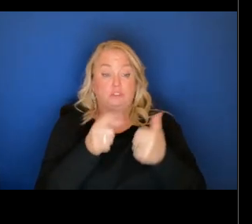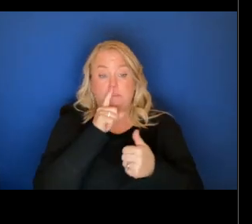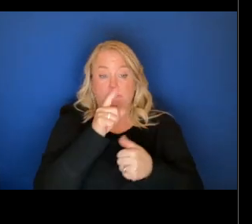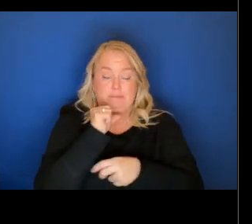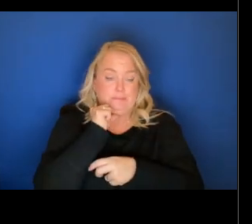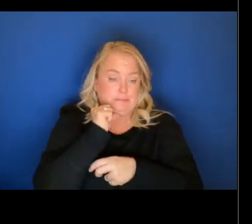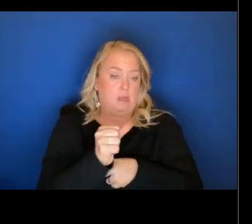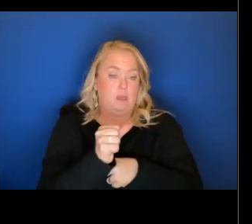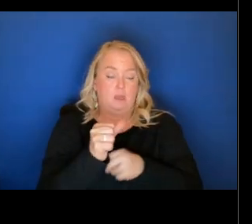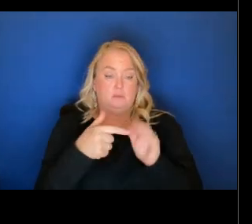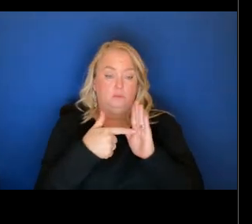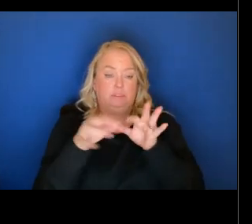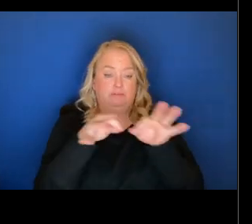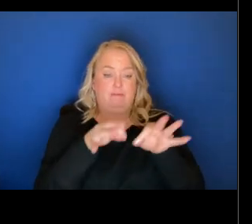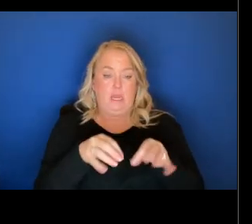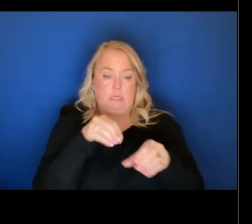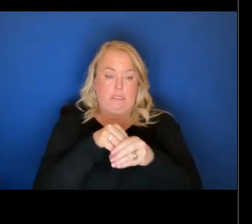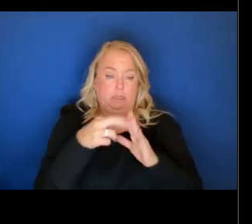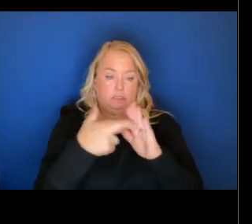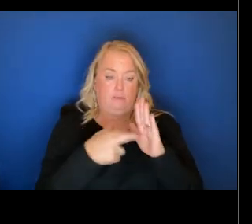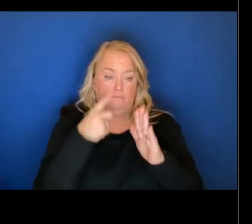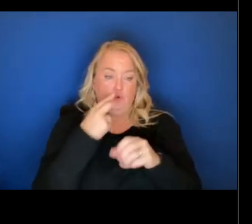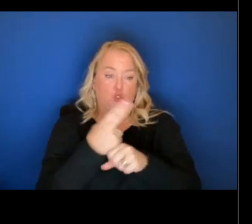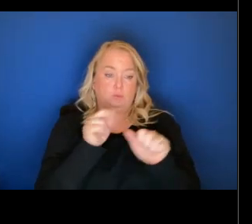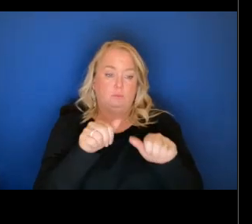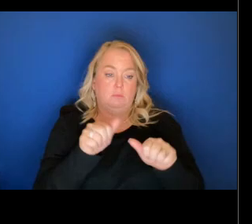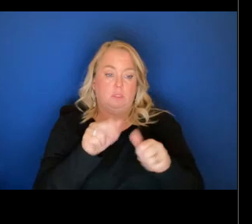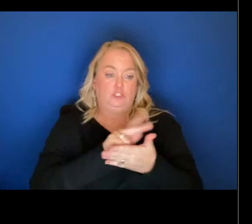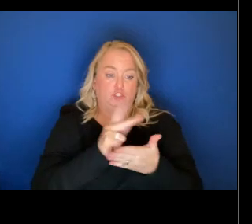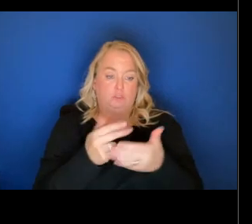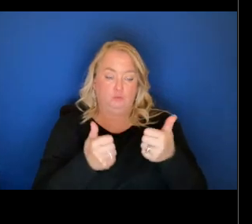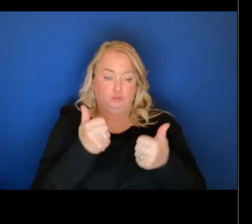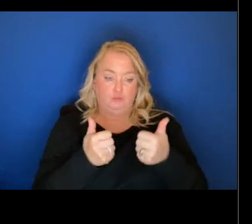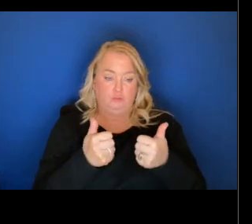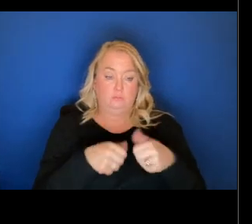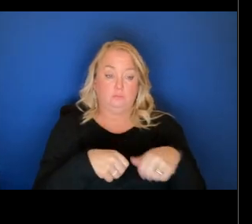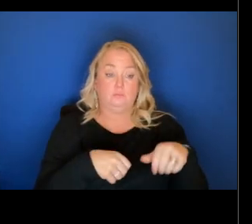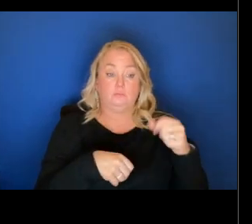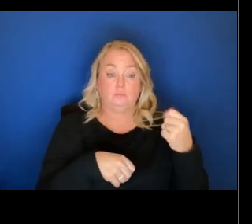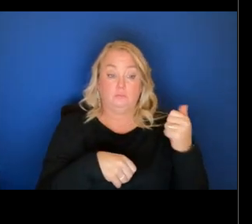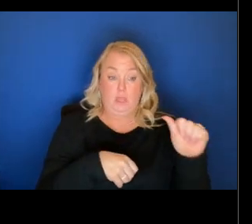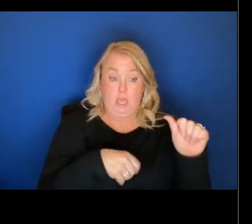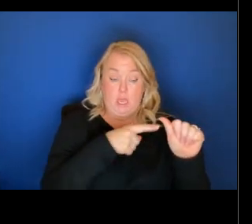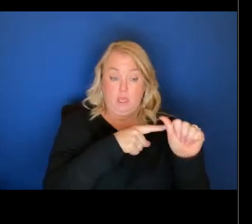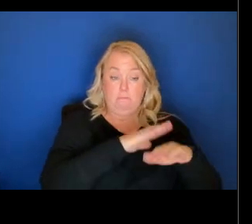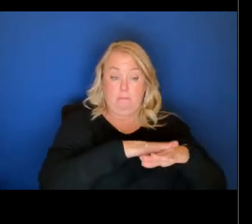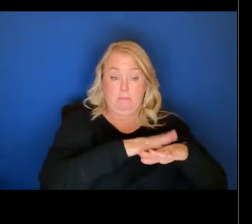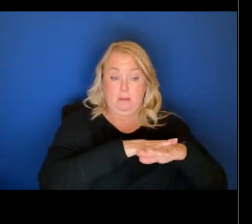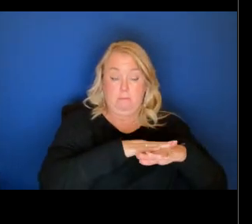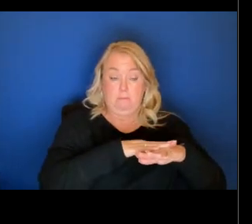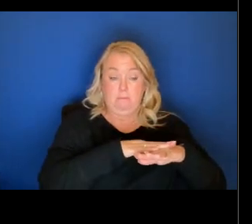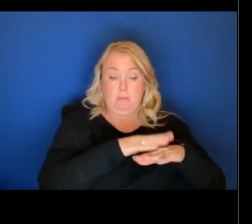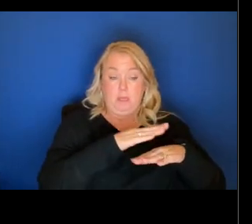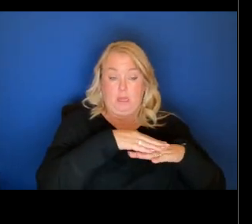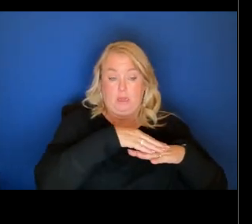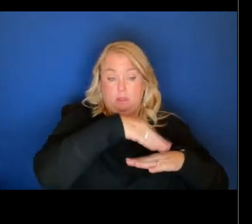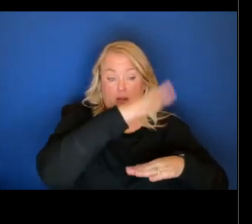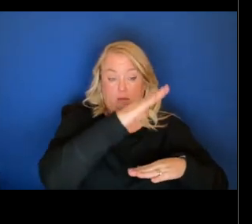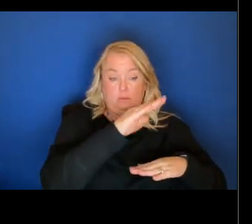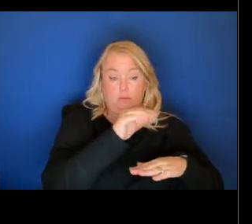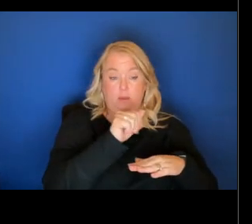defined in the guidelines for usable kitchens? Is it A, minimum clear floor space and